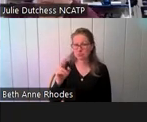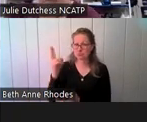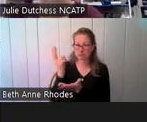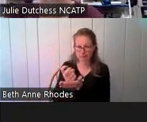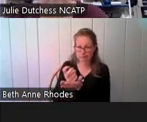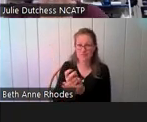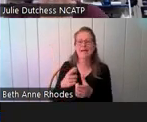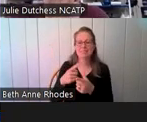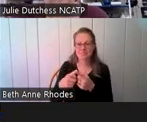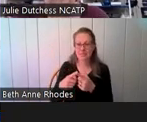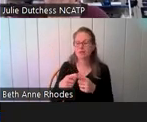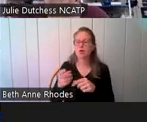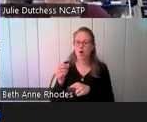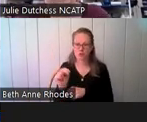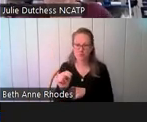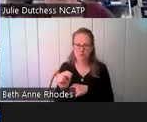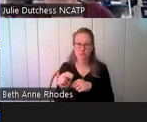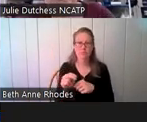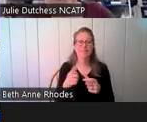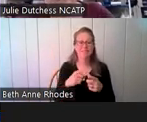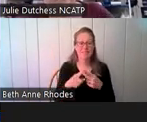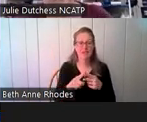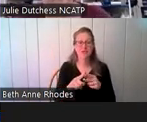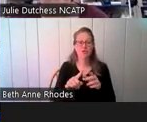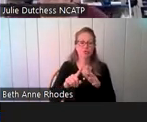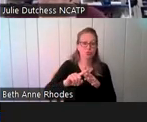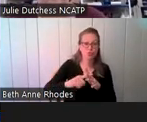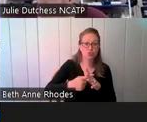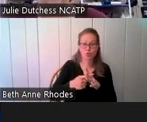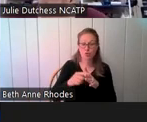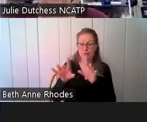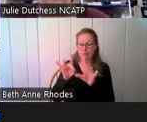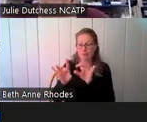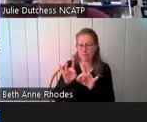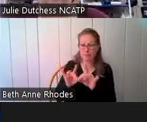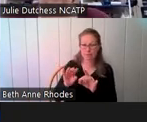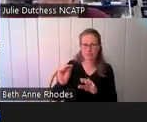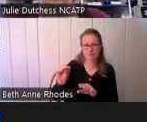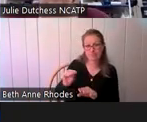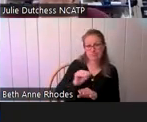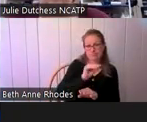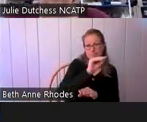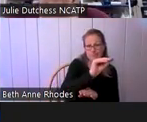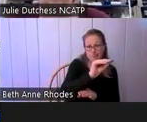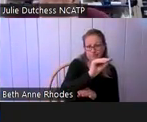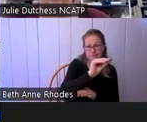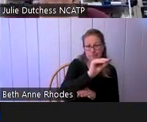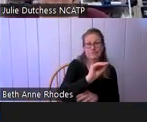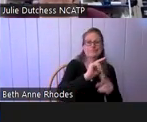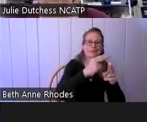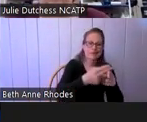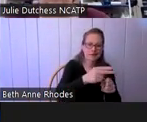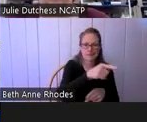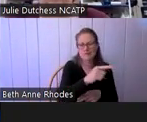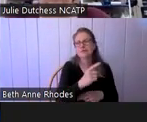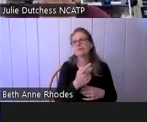enabled. To get organized, start by dragging a group of related tabs to the top of the sidebar to move them to a new workspace. Now give